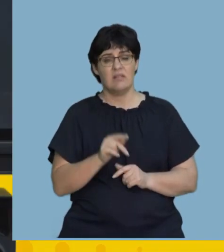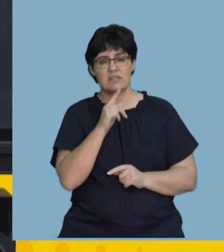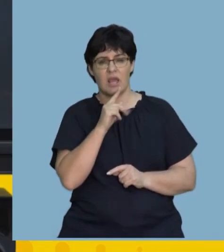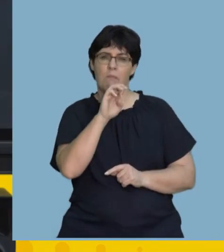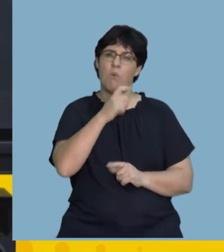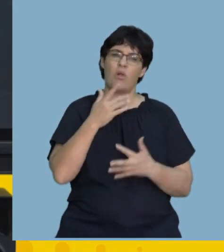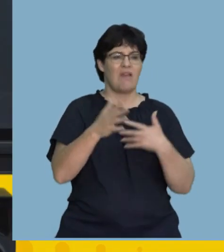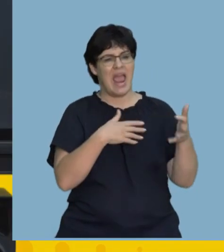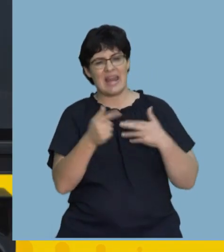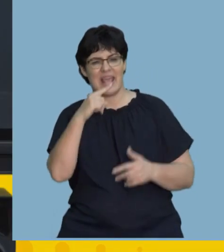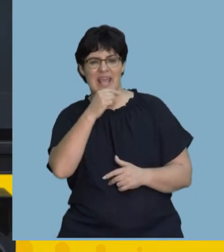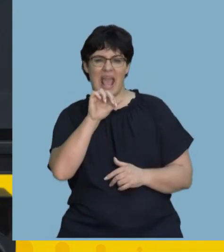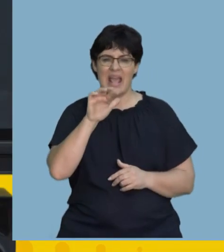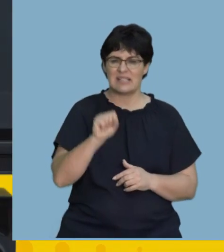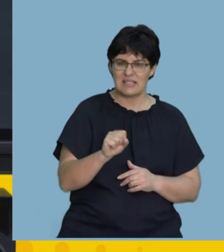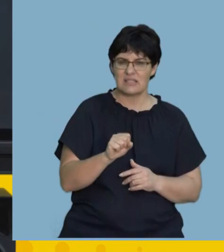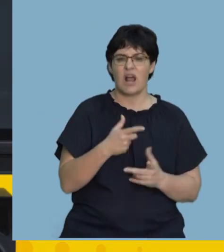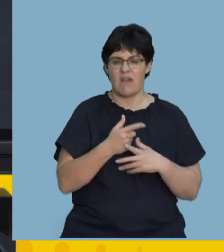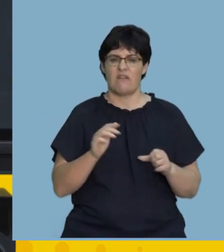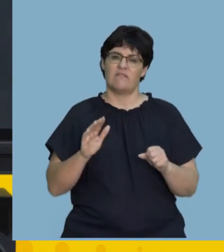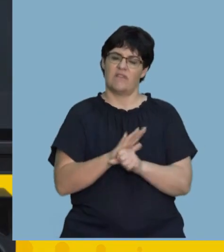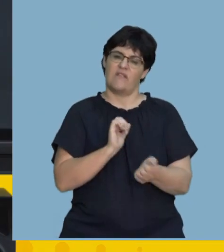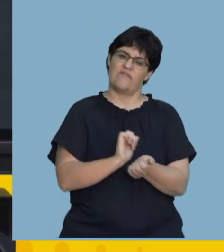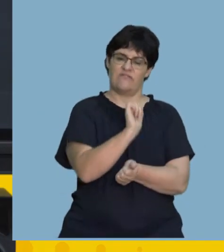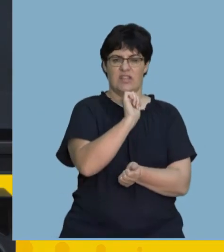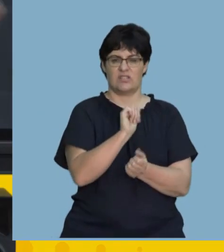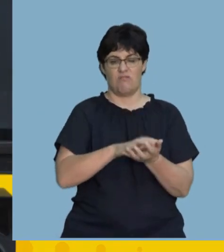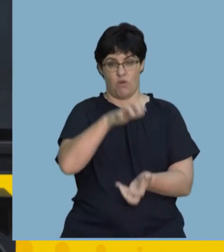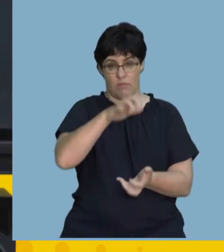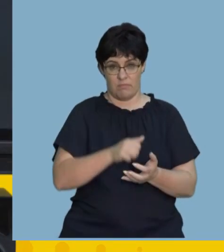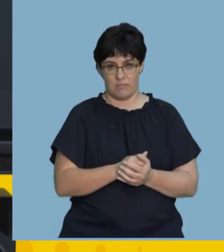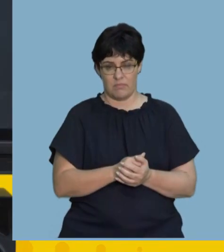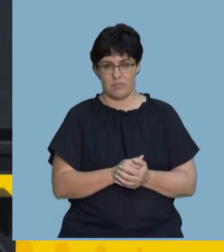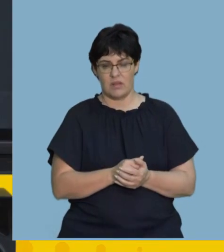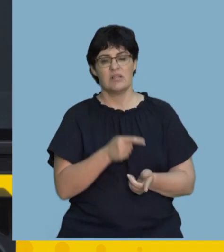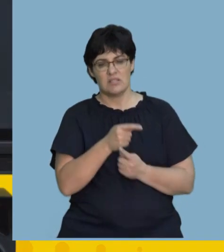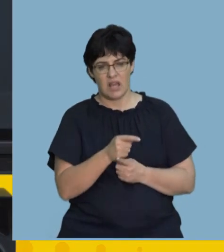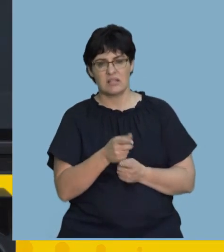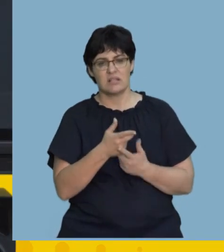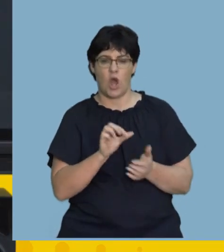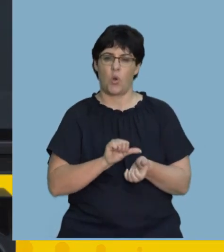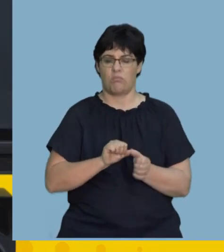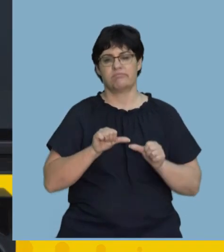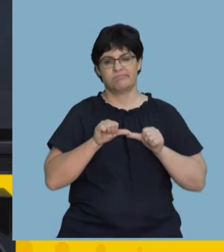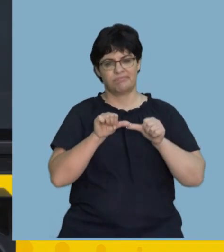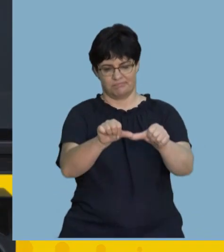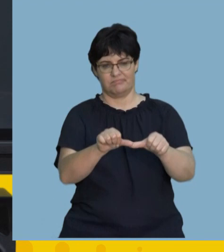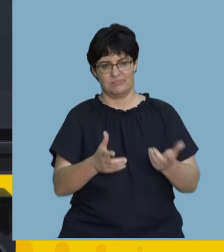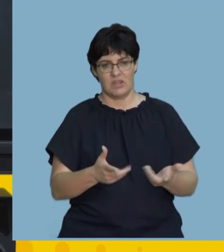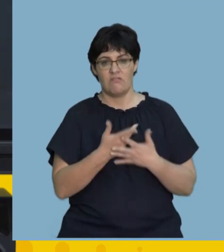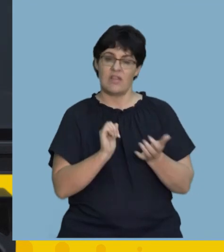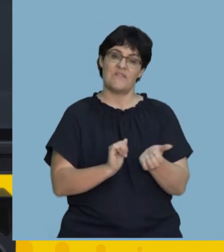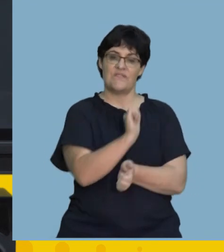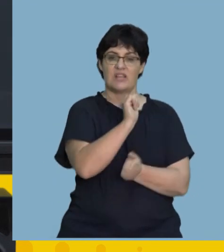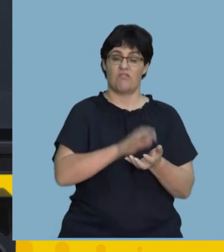gas occupies a fixed volume. So that is the molar gas volume, which is a constant. So when we say it's fixed volume,